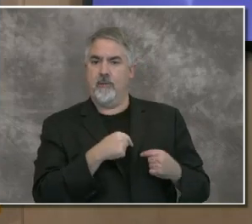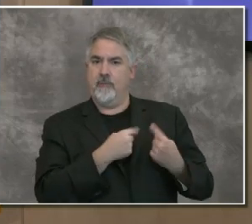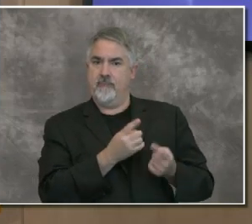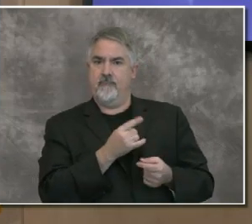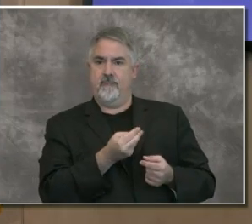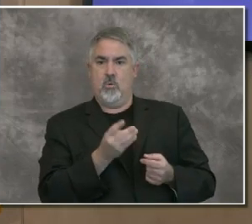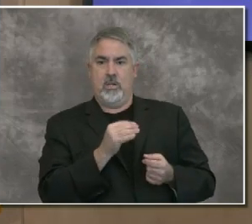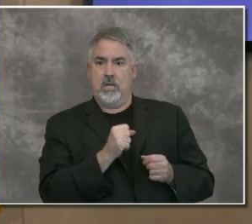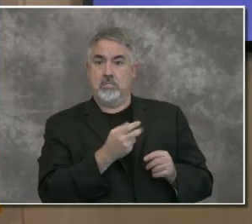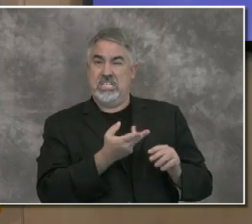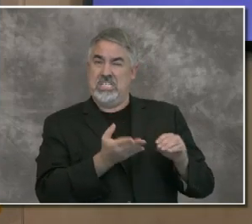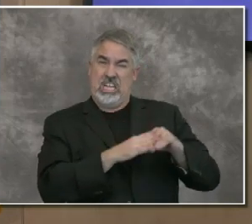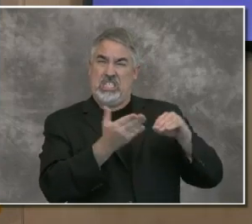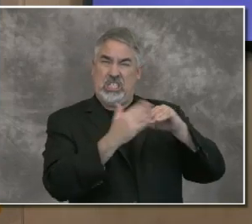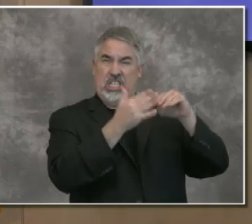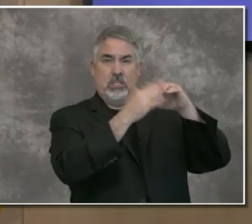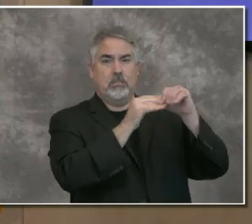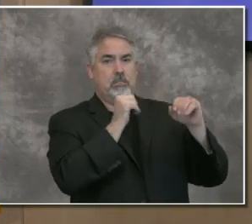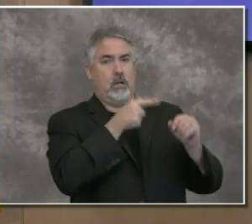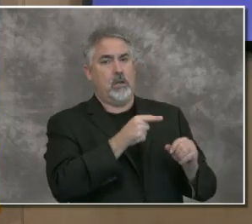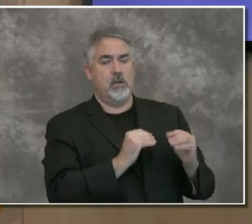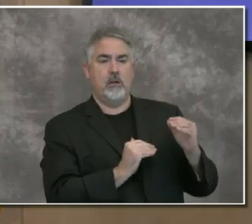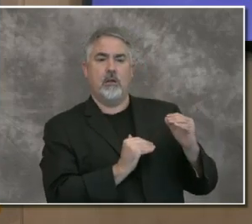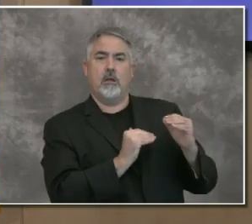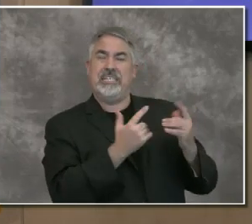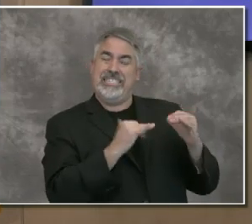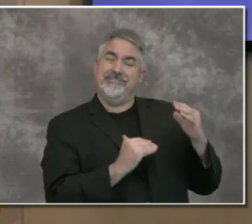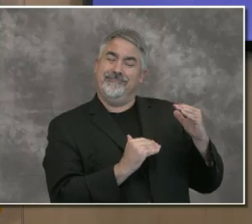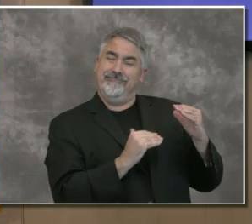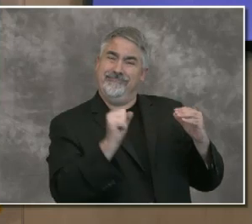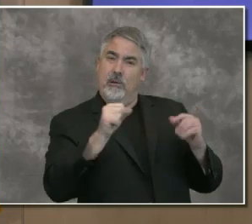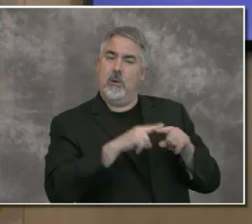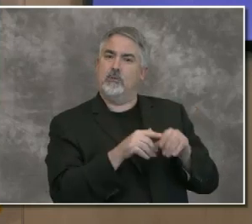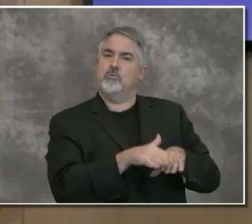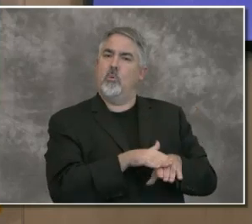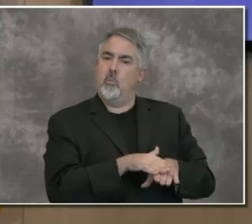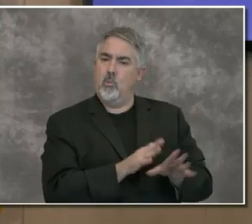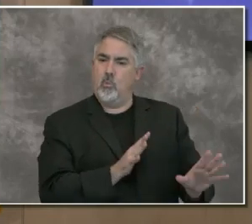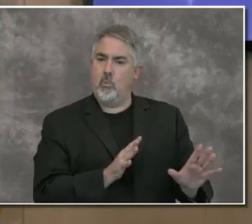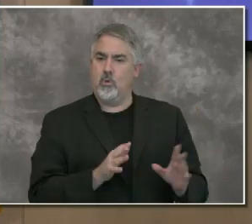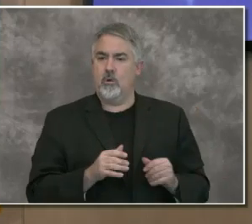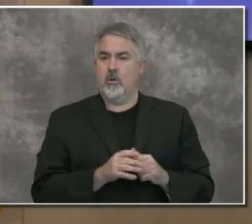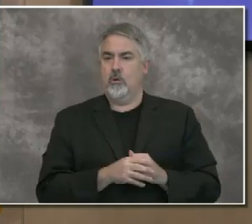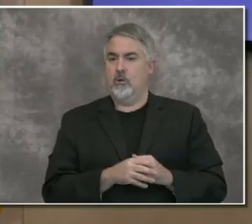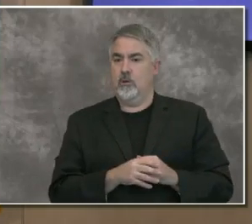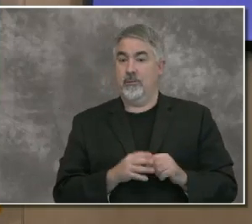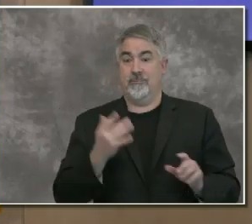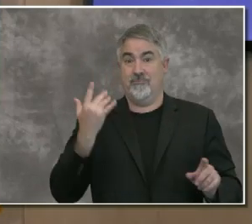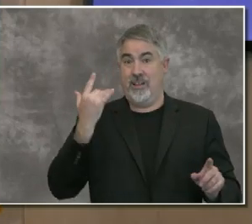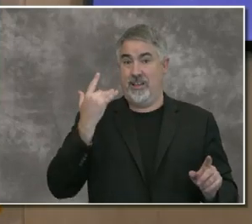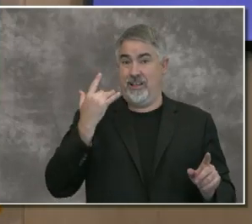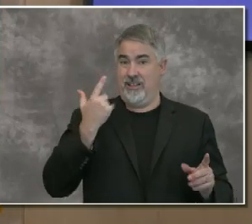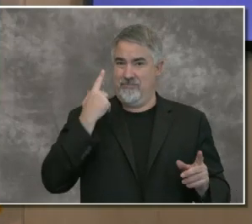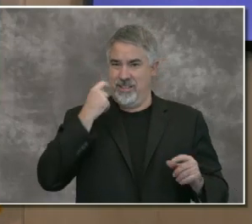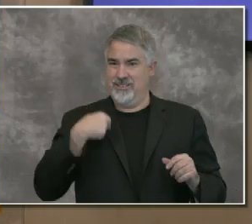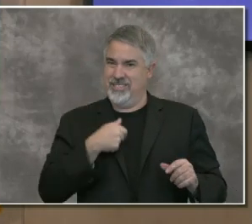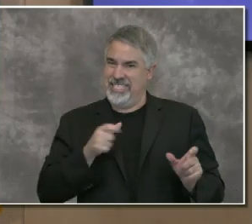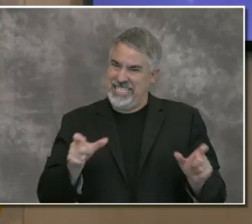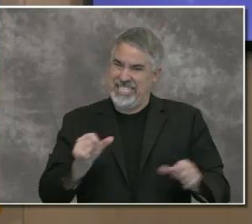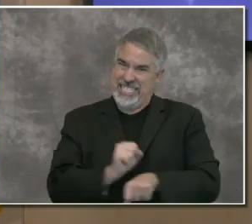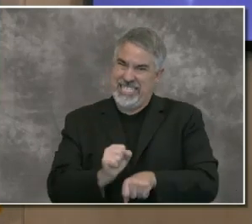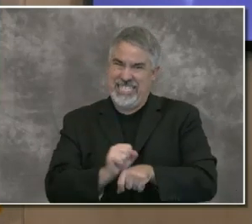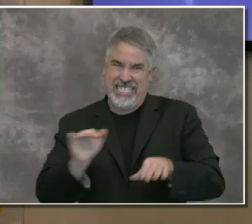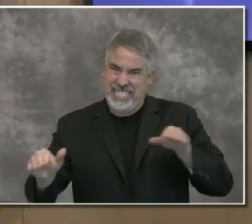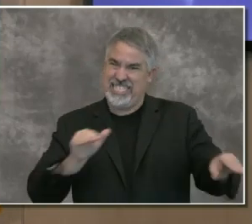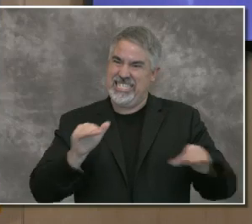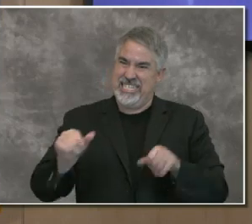they could have gone up much higher based on the doubling rate earlier. But do we think the curve is